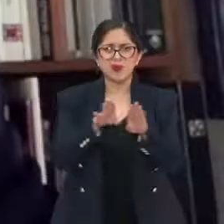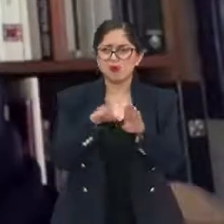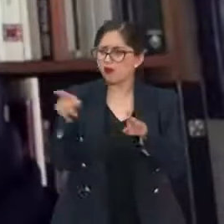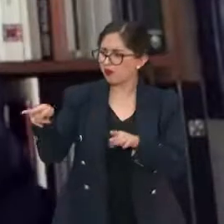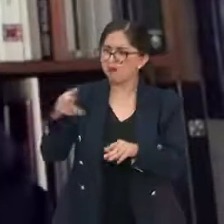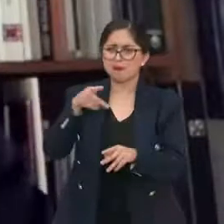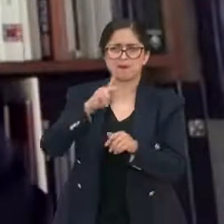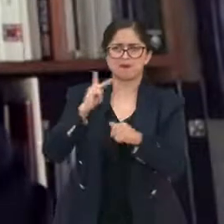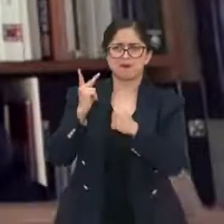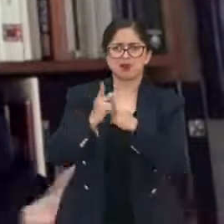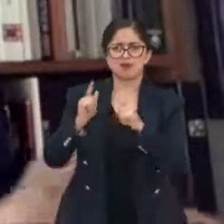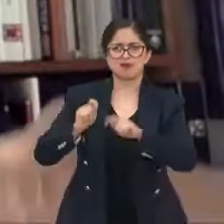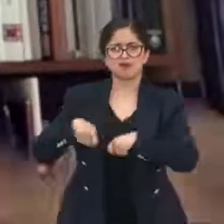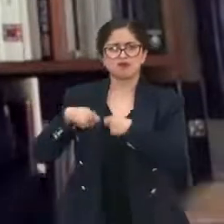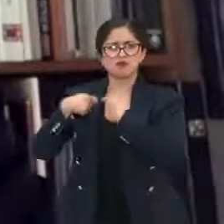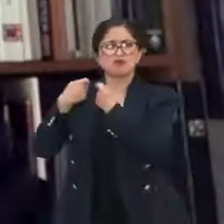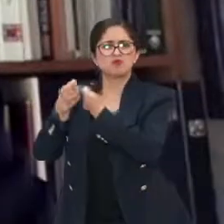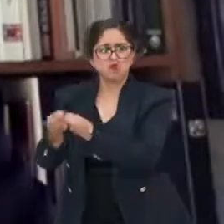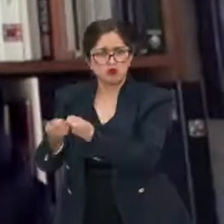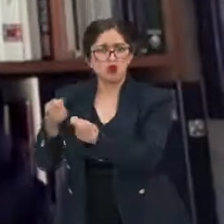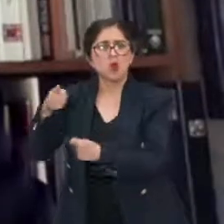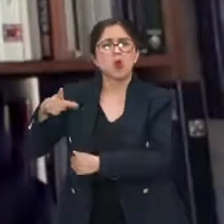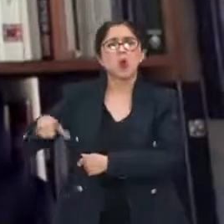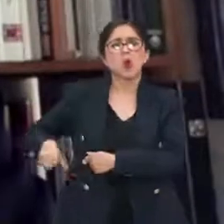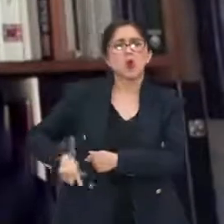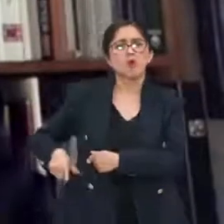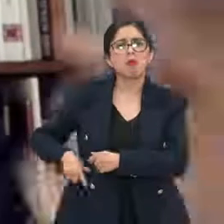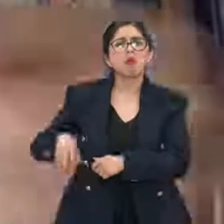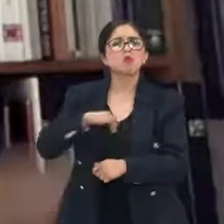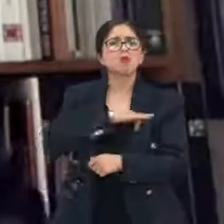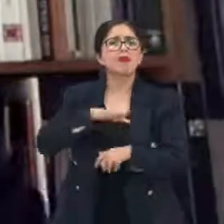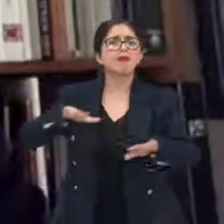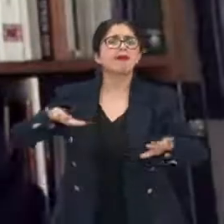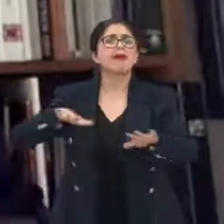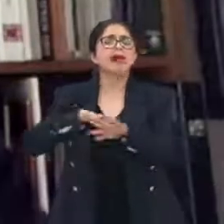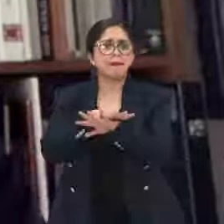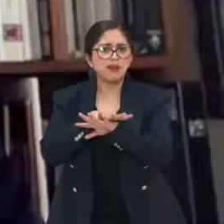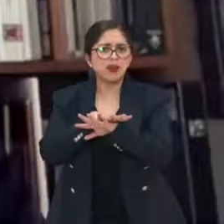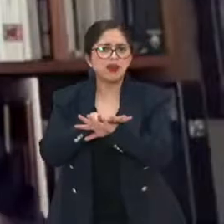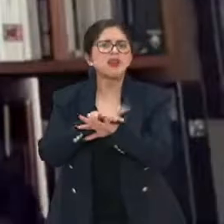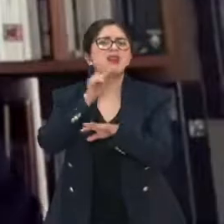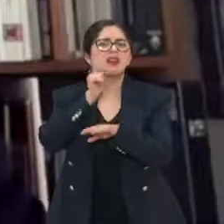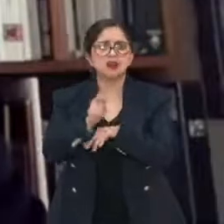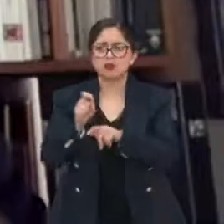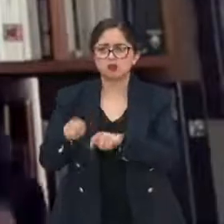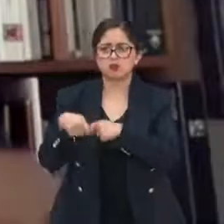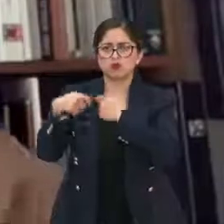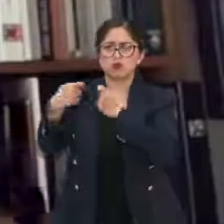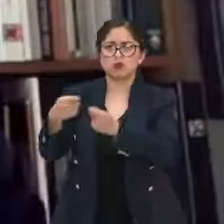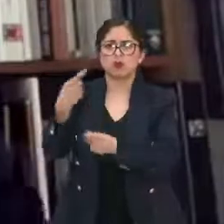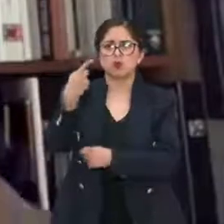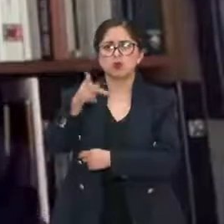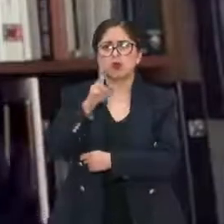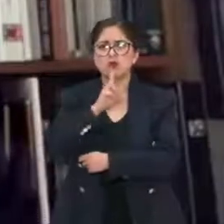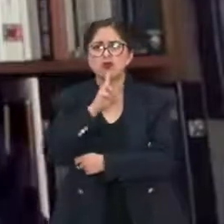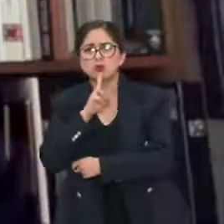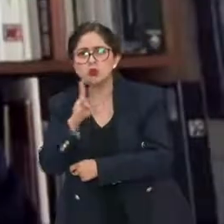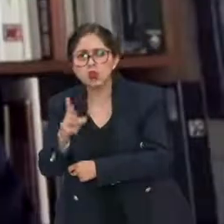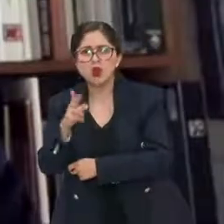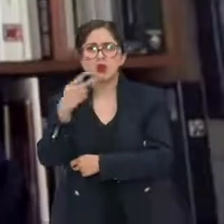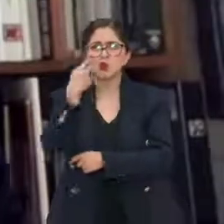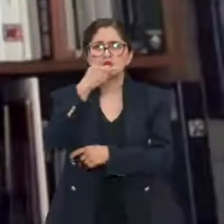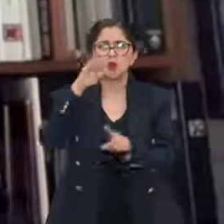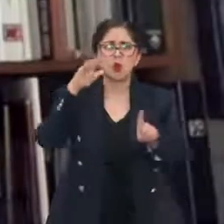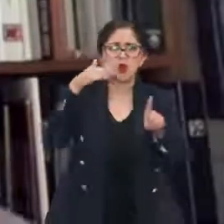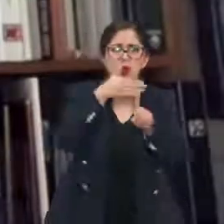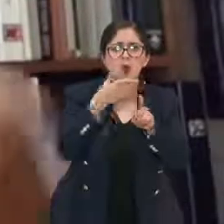president decided to be the president. I mean, somebody who was in charge of having a provisional government in order to have a result, to